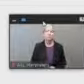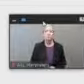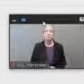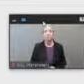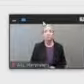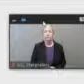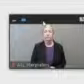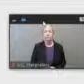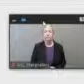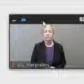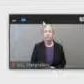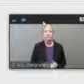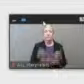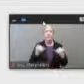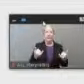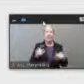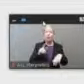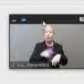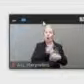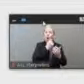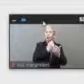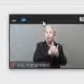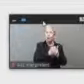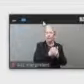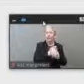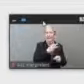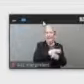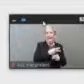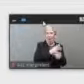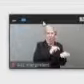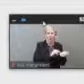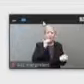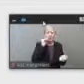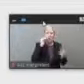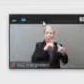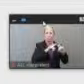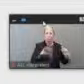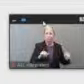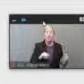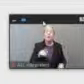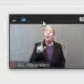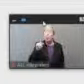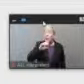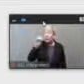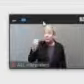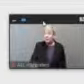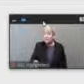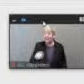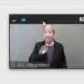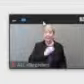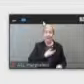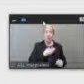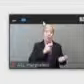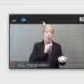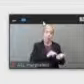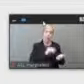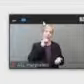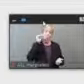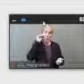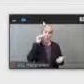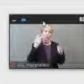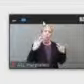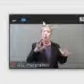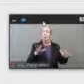So as far as long-term care vaccine clinics, 100% of our nursing facilities and assisted living facilities